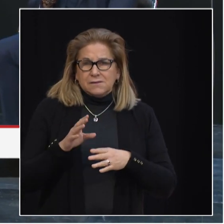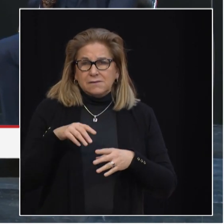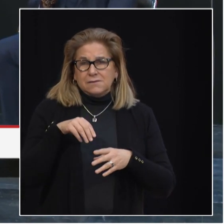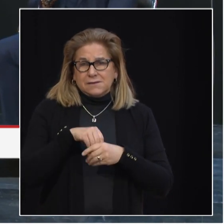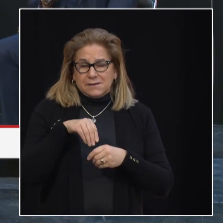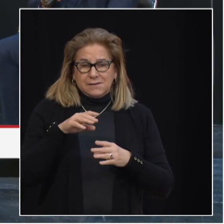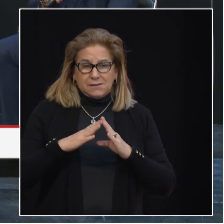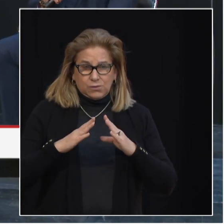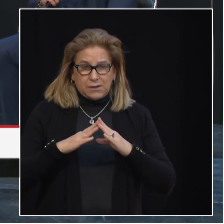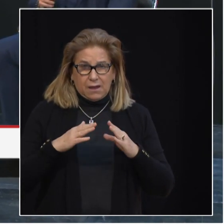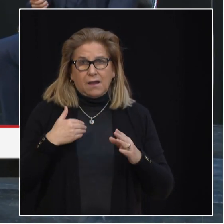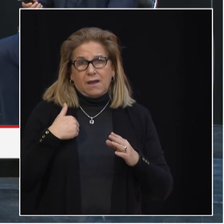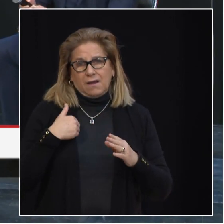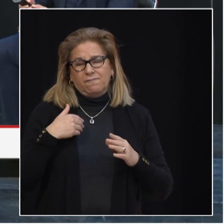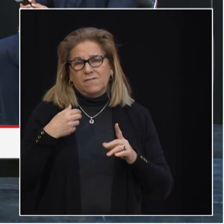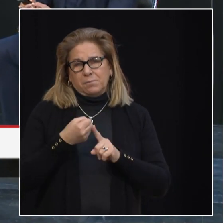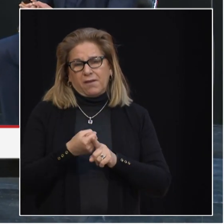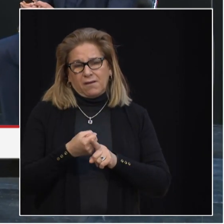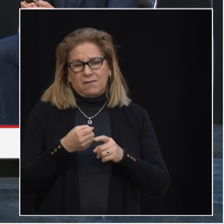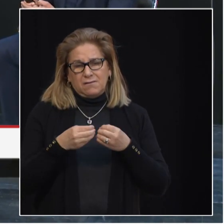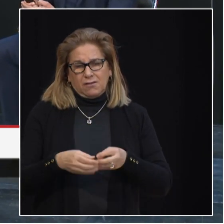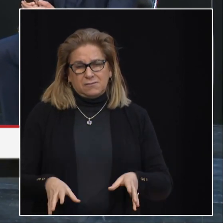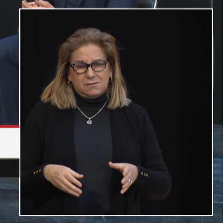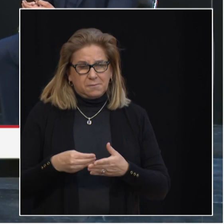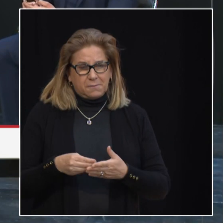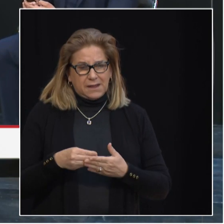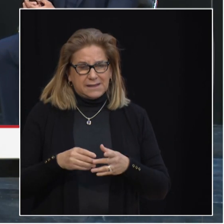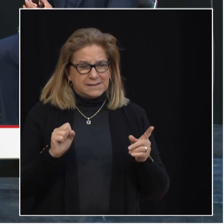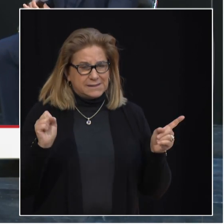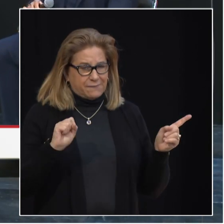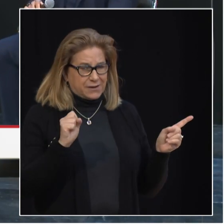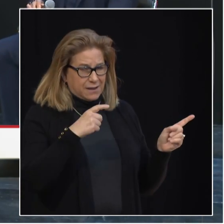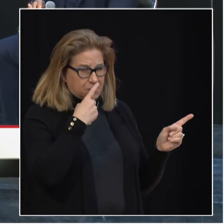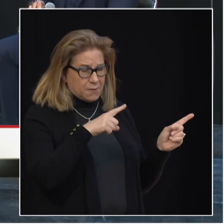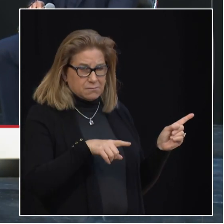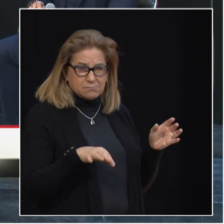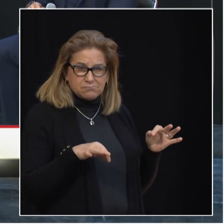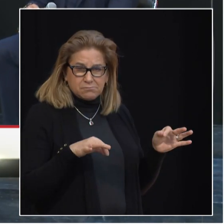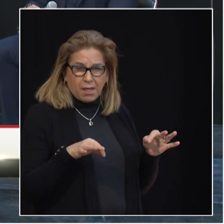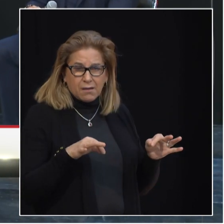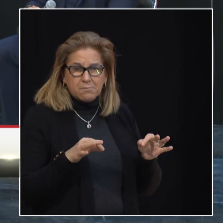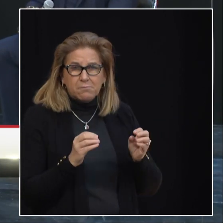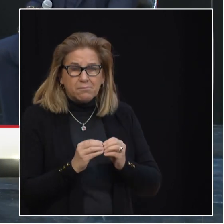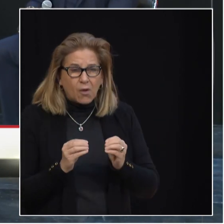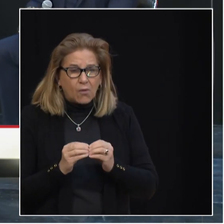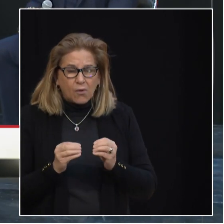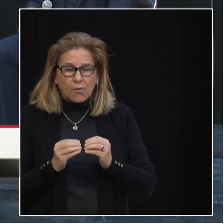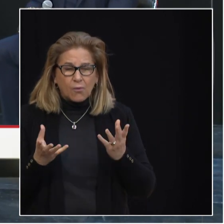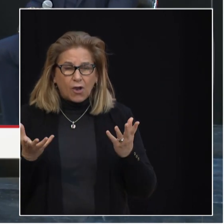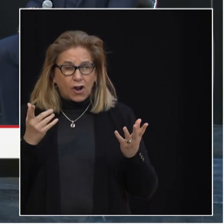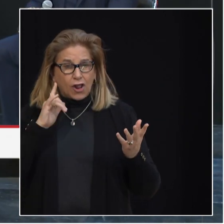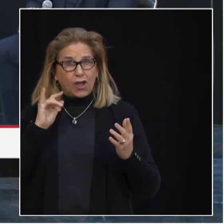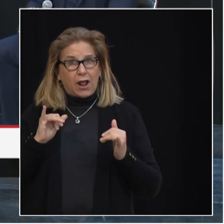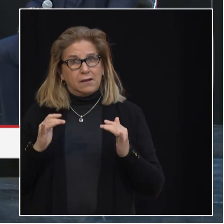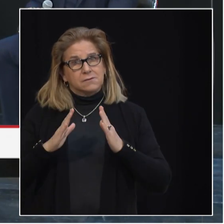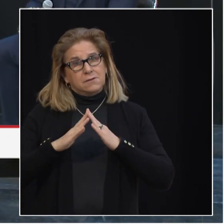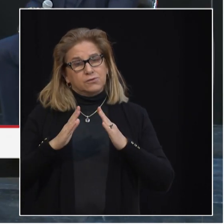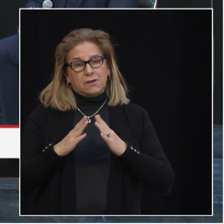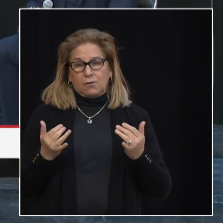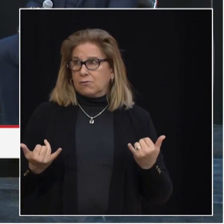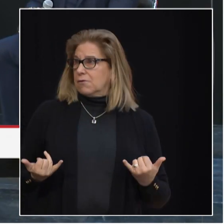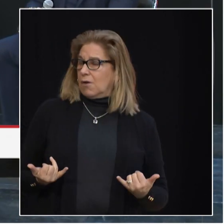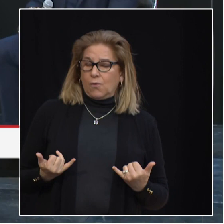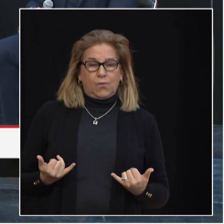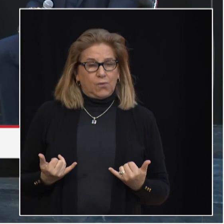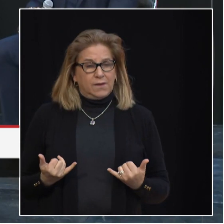a little bit of a sense, a snapshot almost, of what is happening in the office market downtown, and why is this the time to really